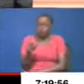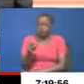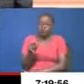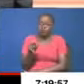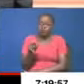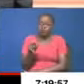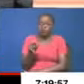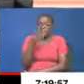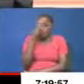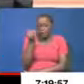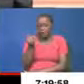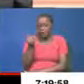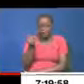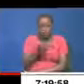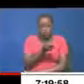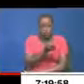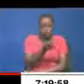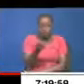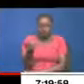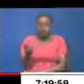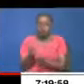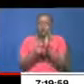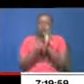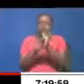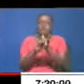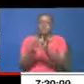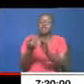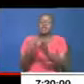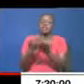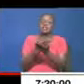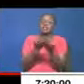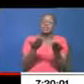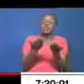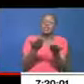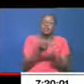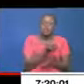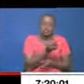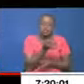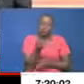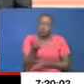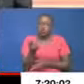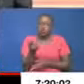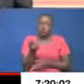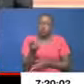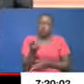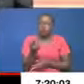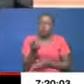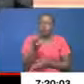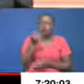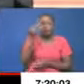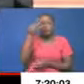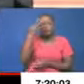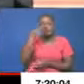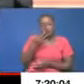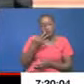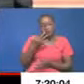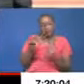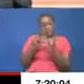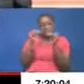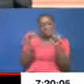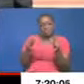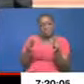you who represent us out there. It is you who are the face of this great republic when